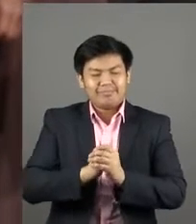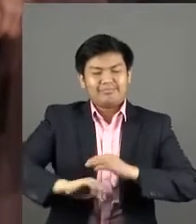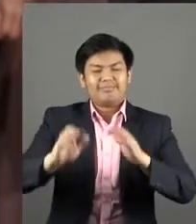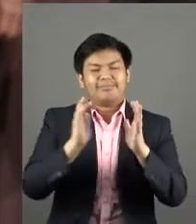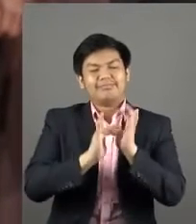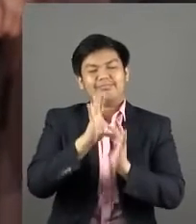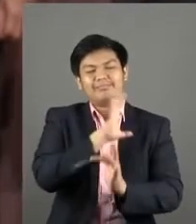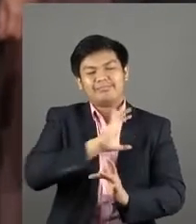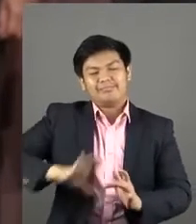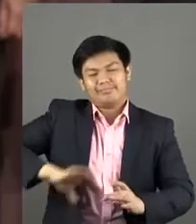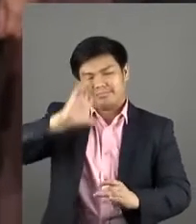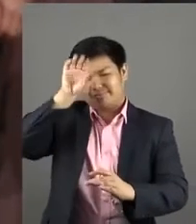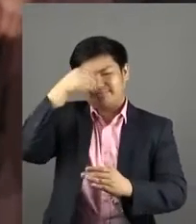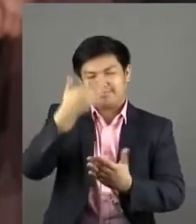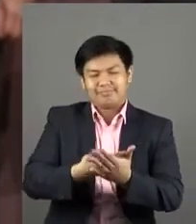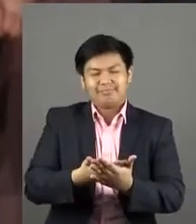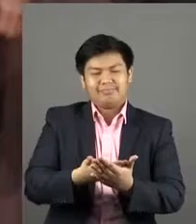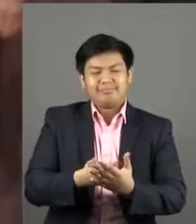Jesus Christ the Son,